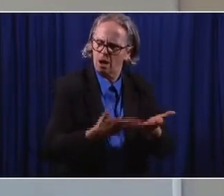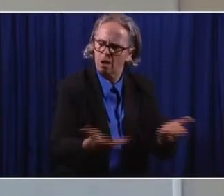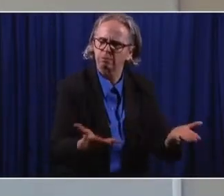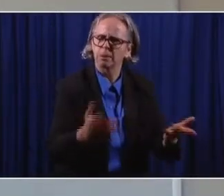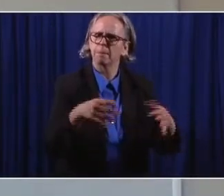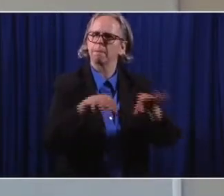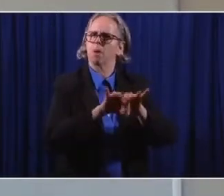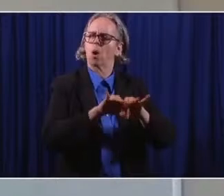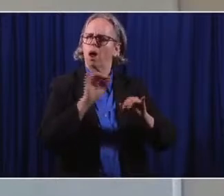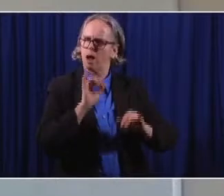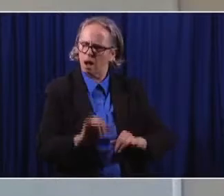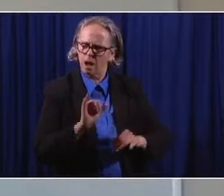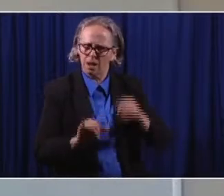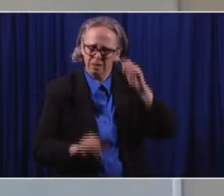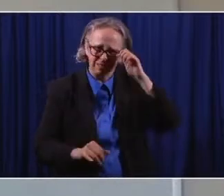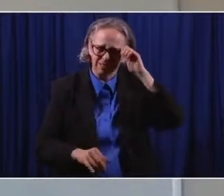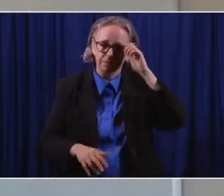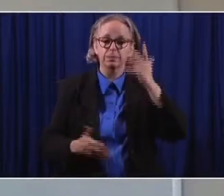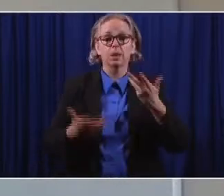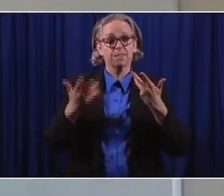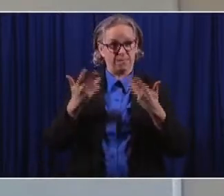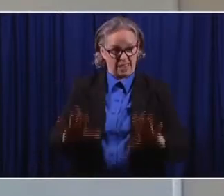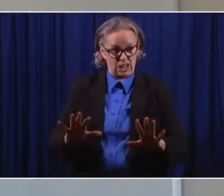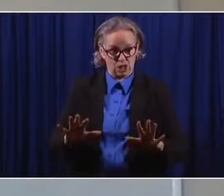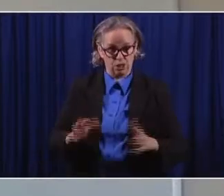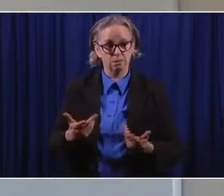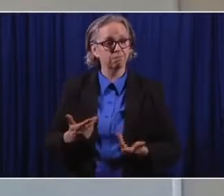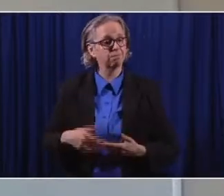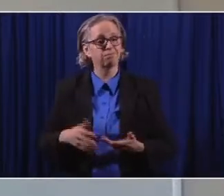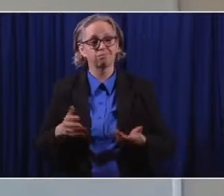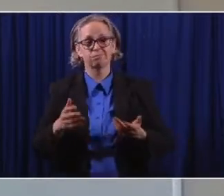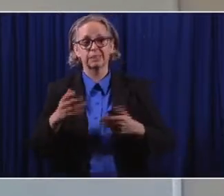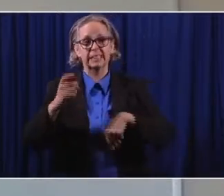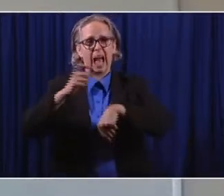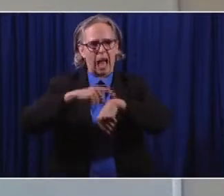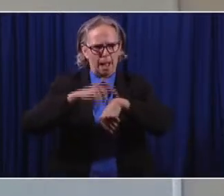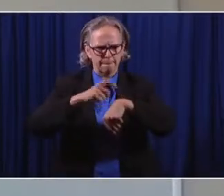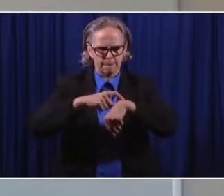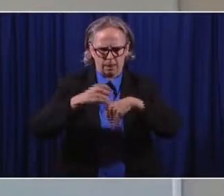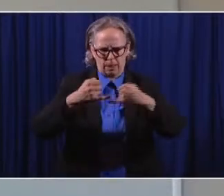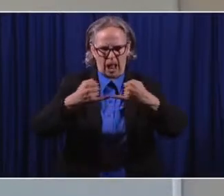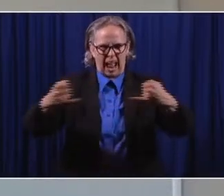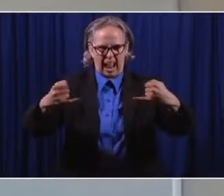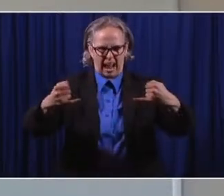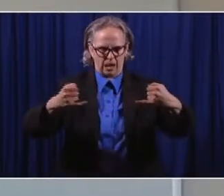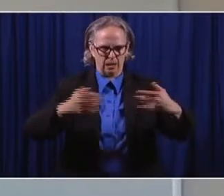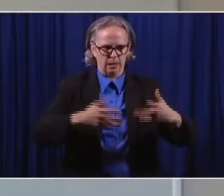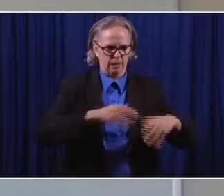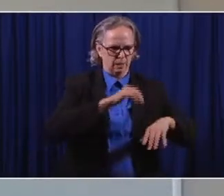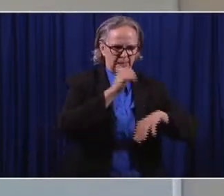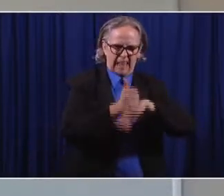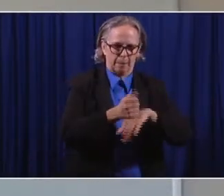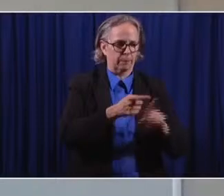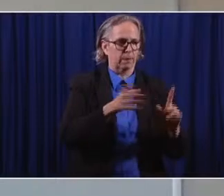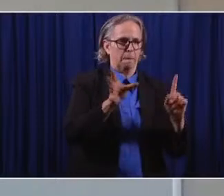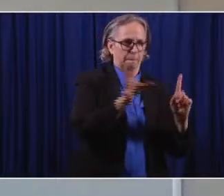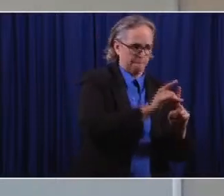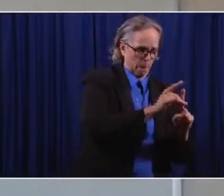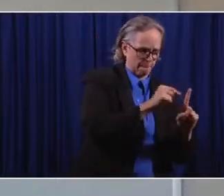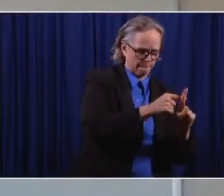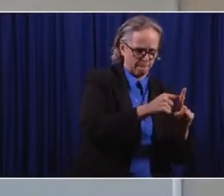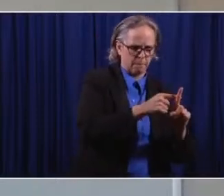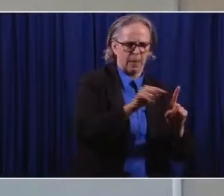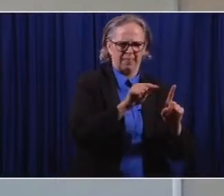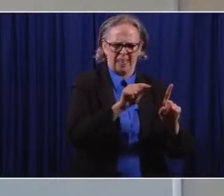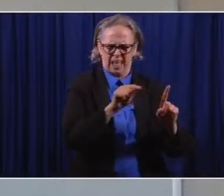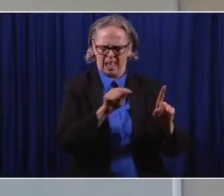once that's all established, we go right into establishing a time frame for this individual in which they were infectious. So how